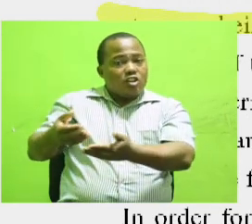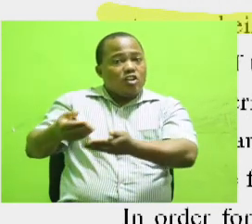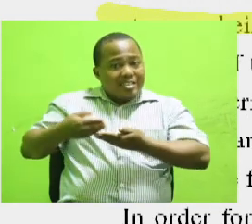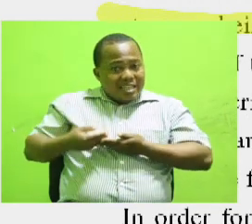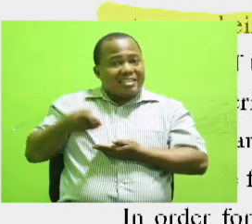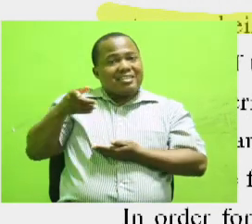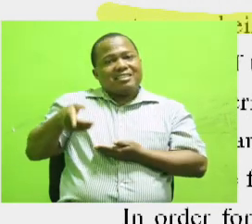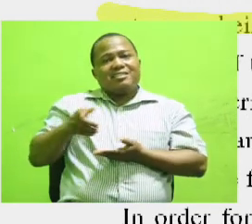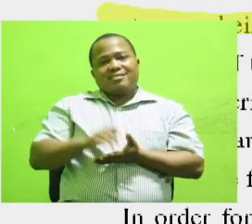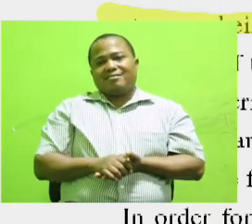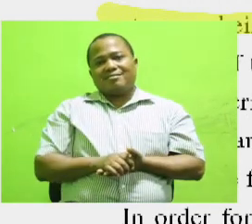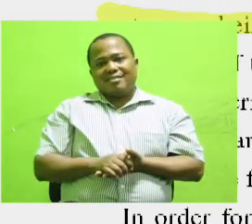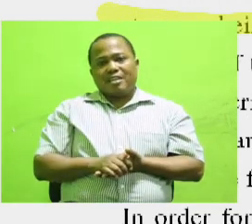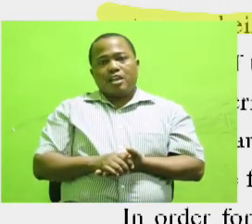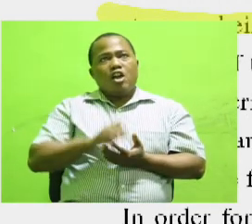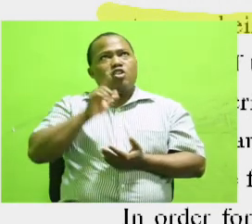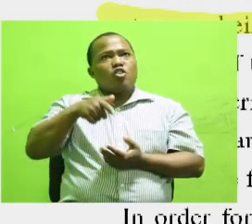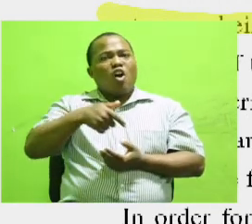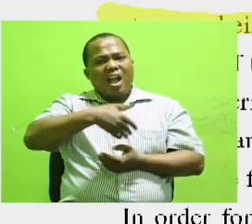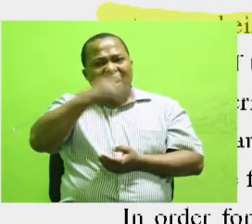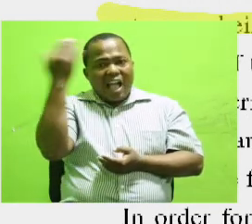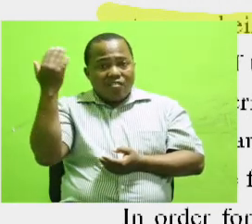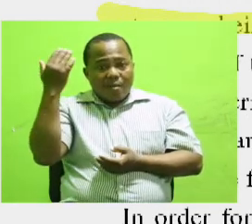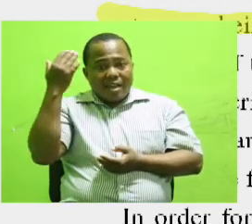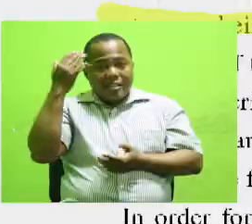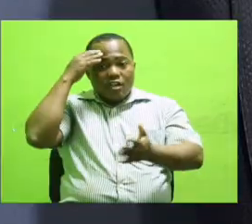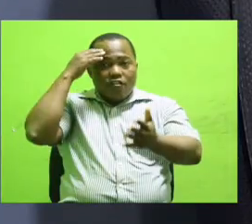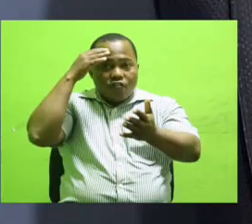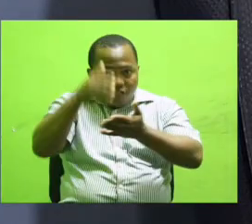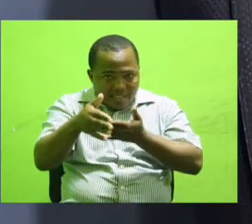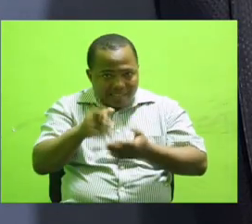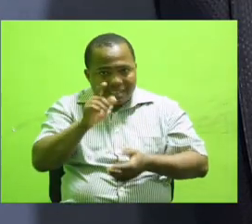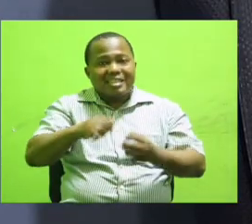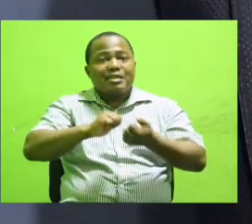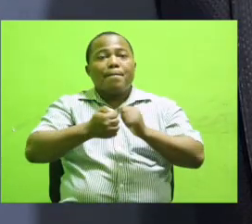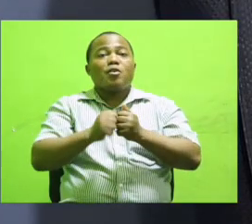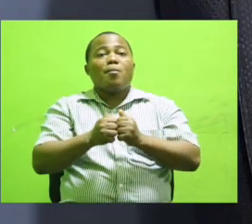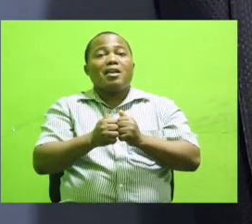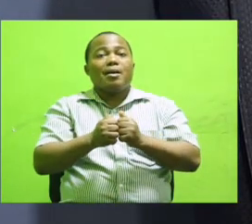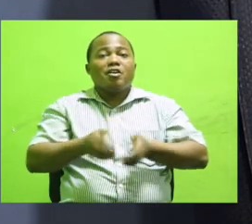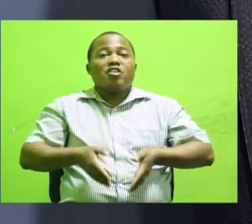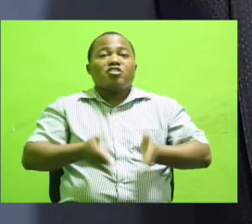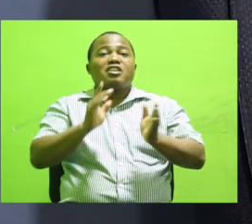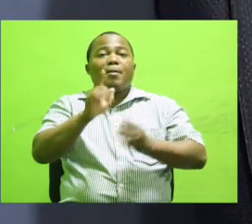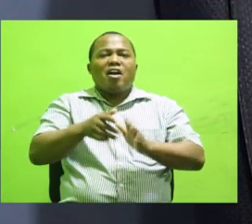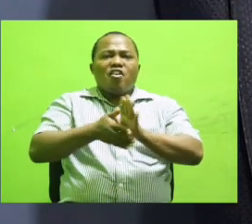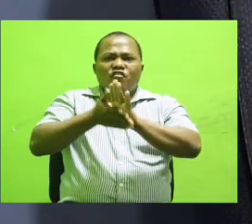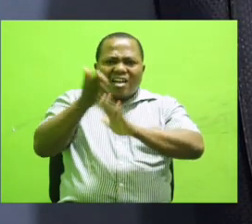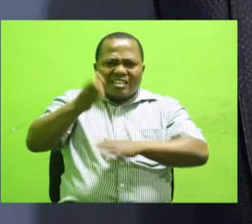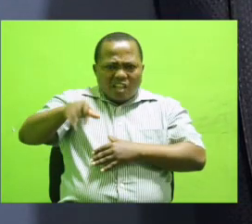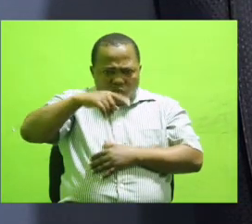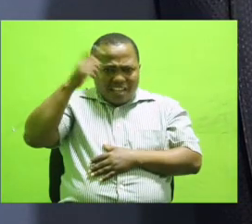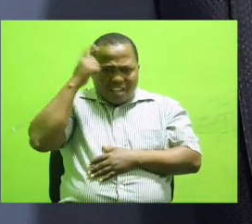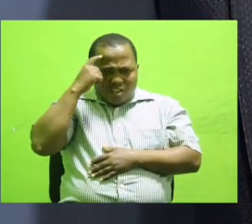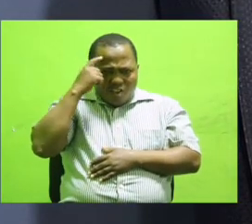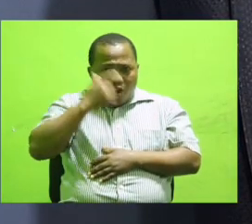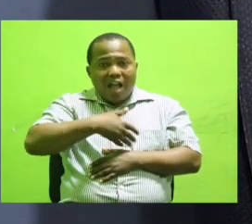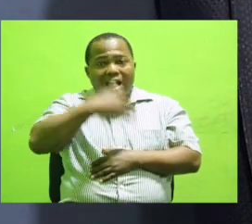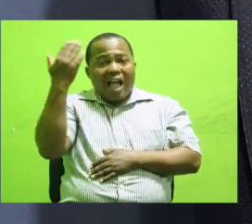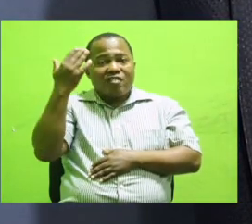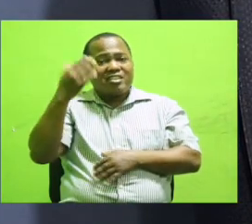So the government is faced by problems through which First of all, we know the government of